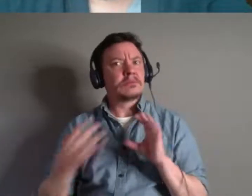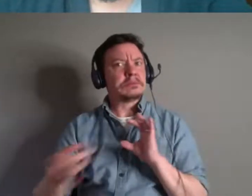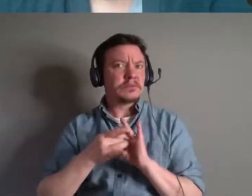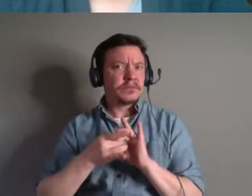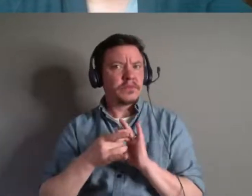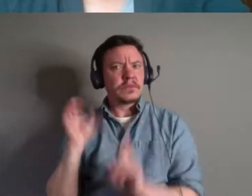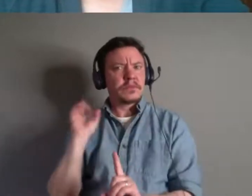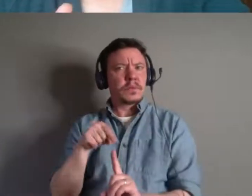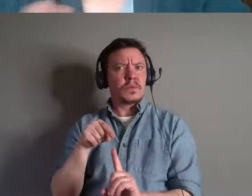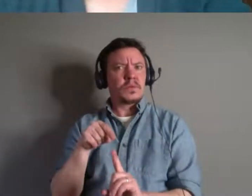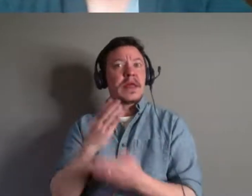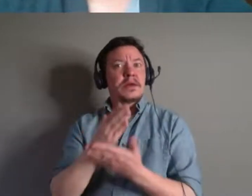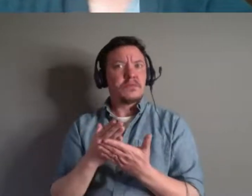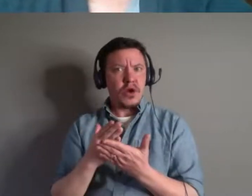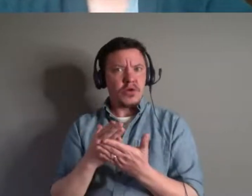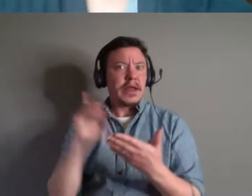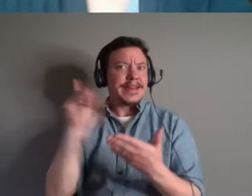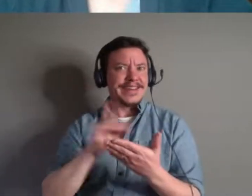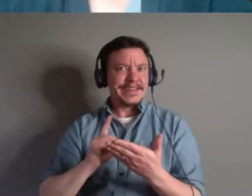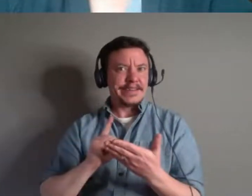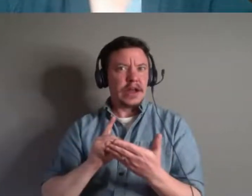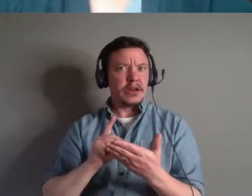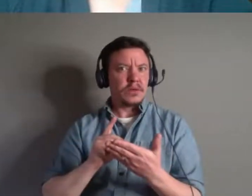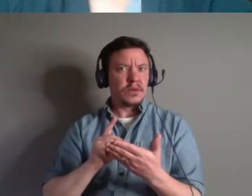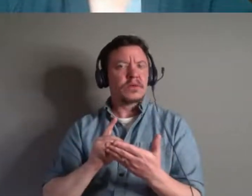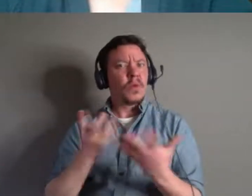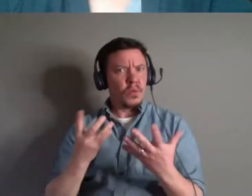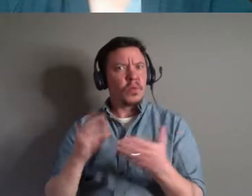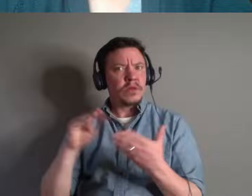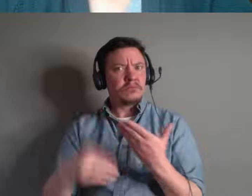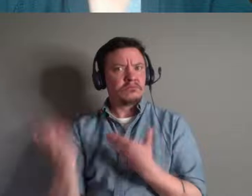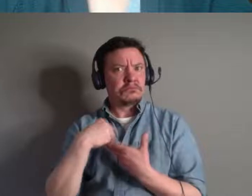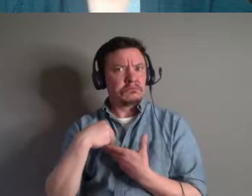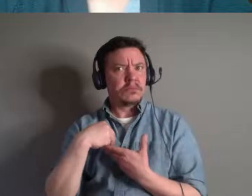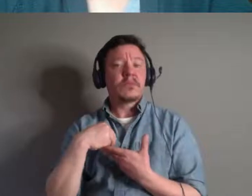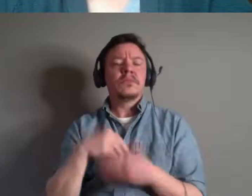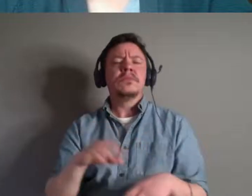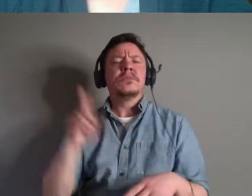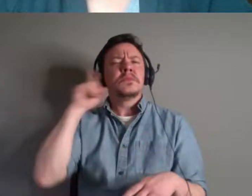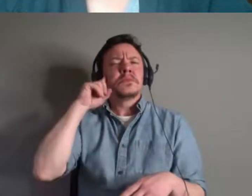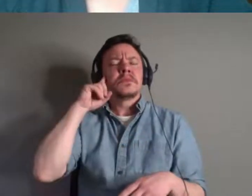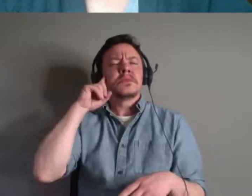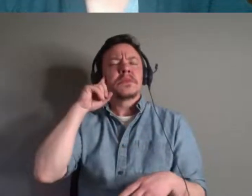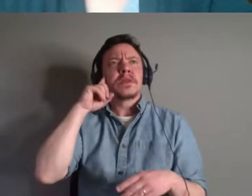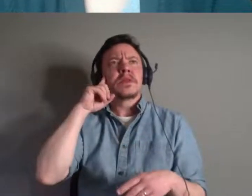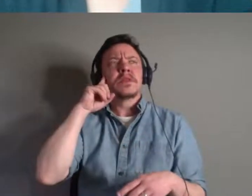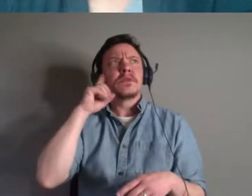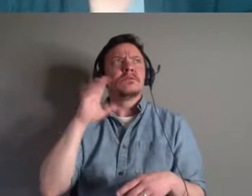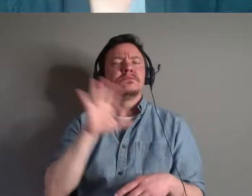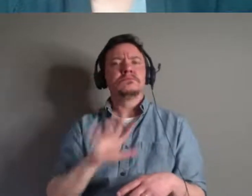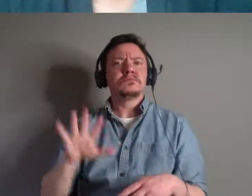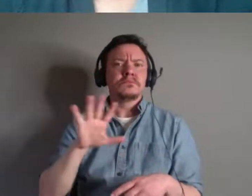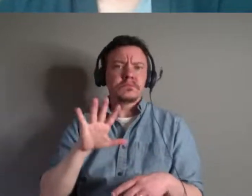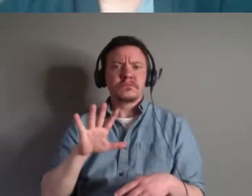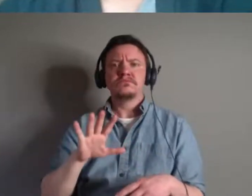this portion in the design phase, but I think there is the conversation